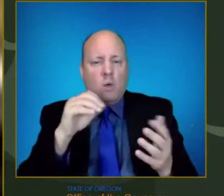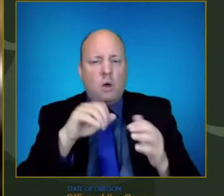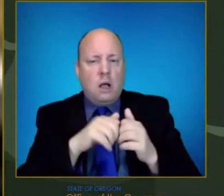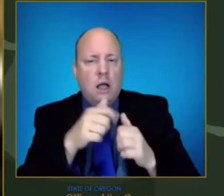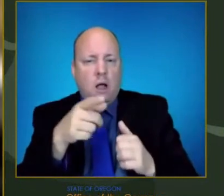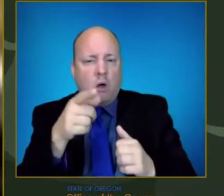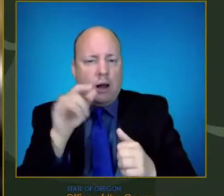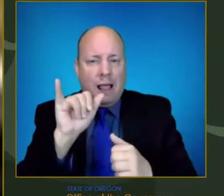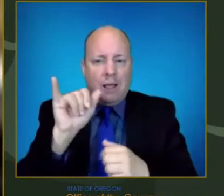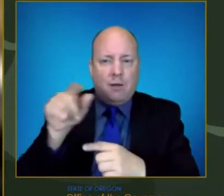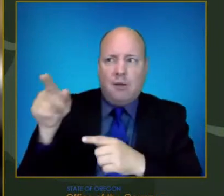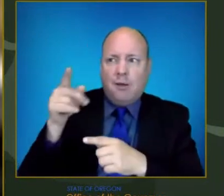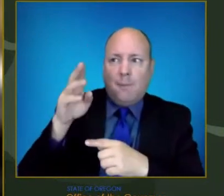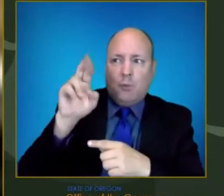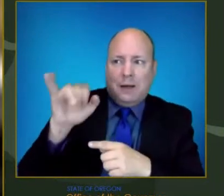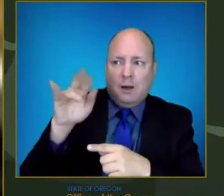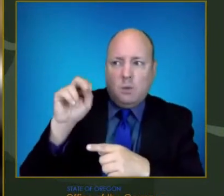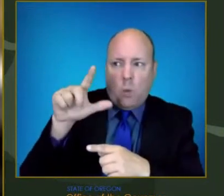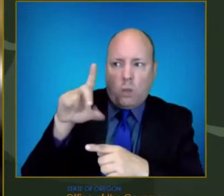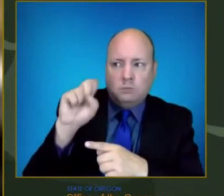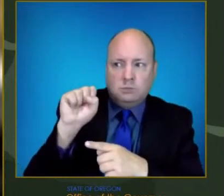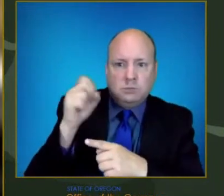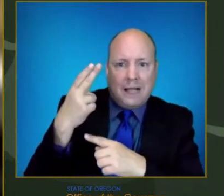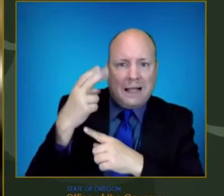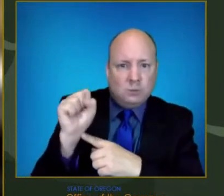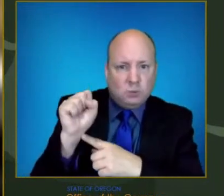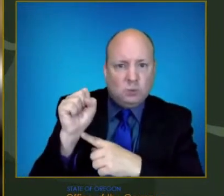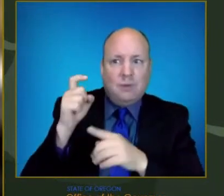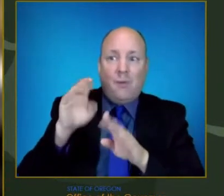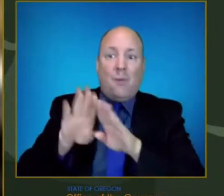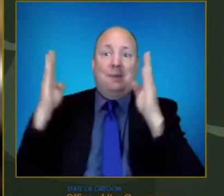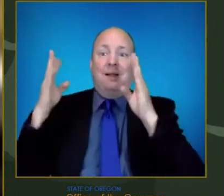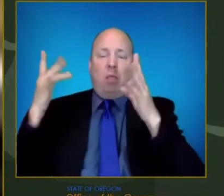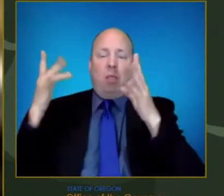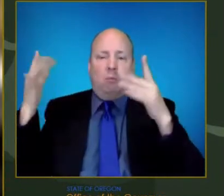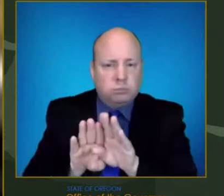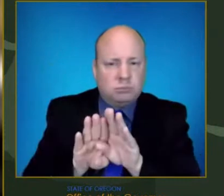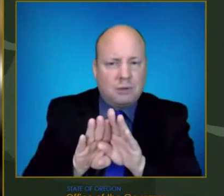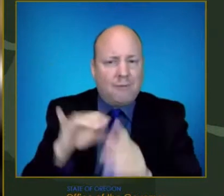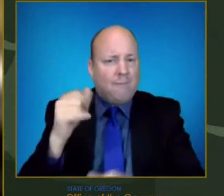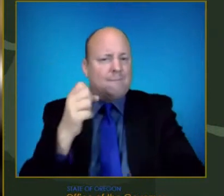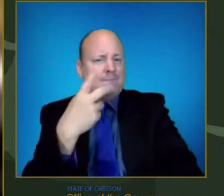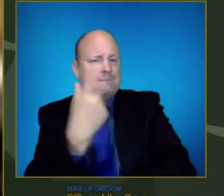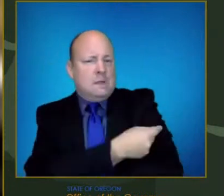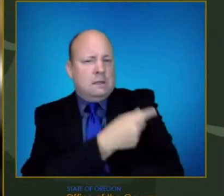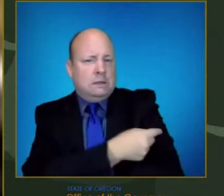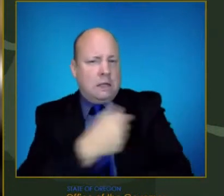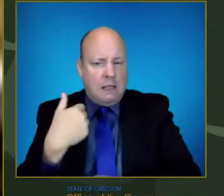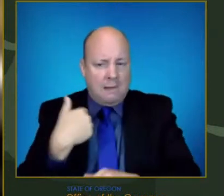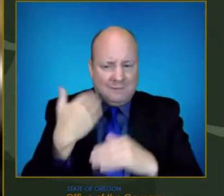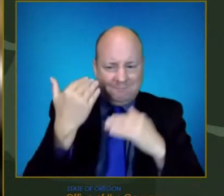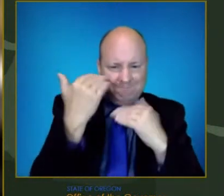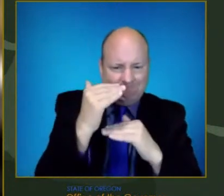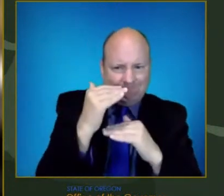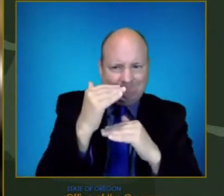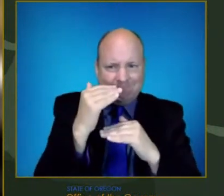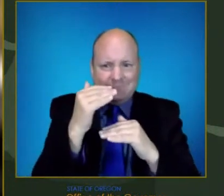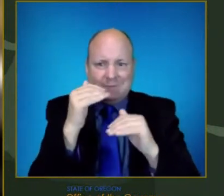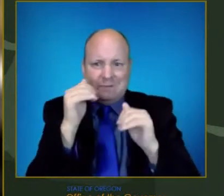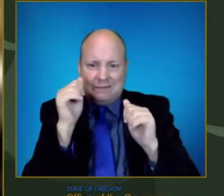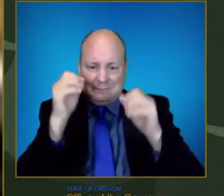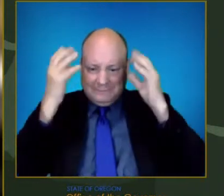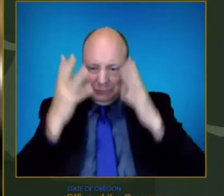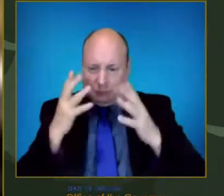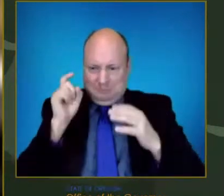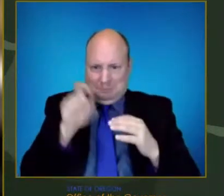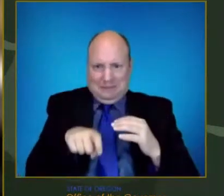question is, with the vaccine deadline looming, we're less than a month away for teachers. How are we going to handle that?